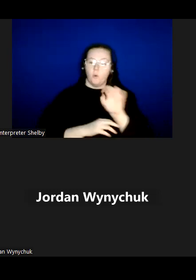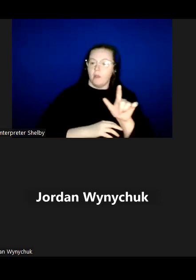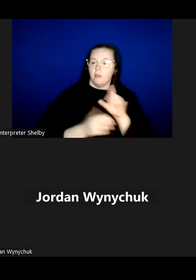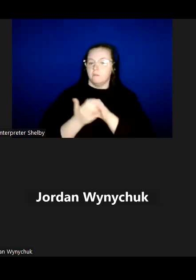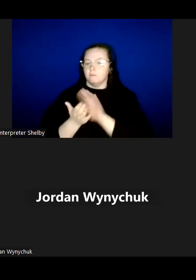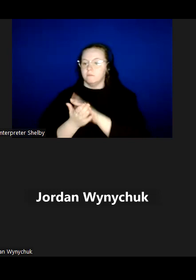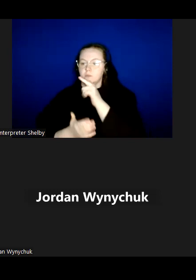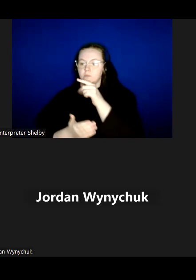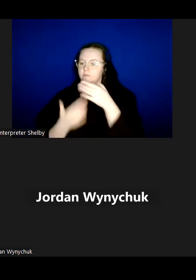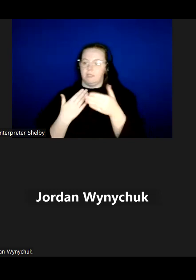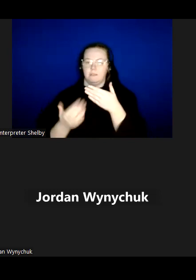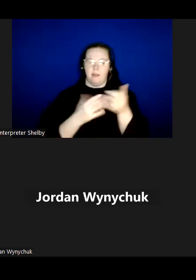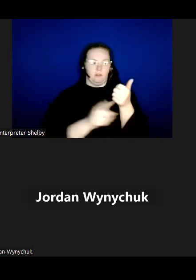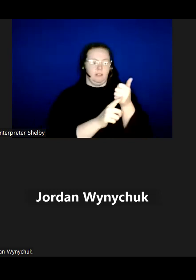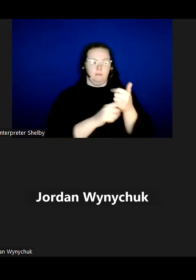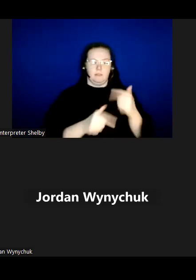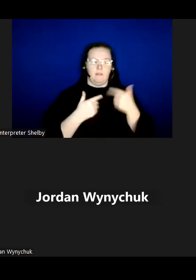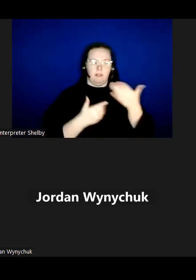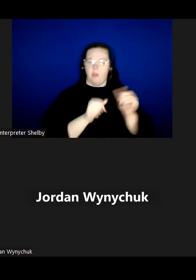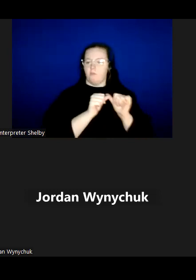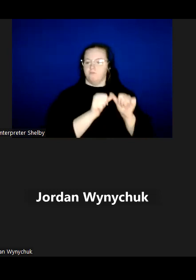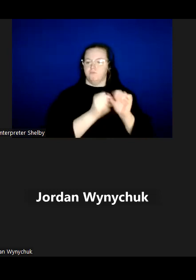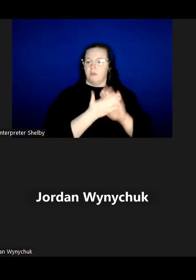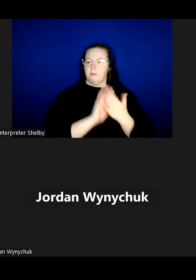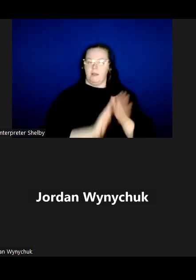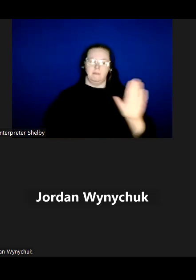He will be able to still live in that home. That home will be his.